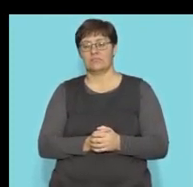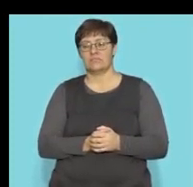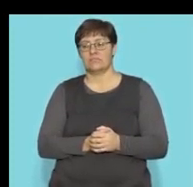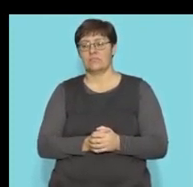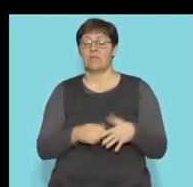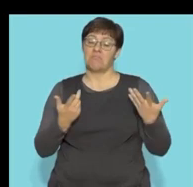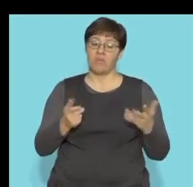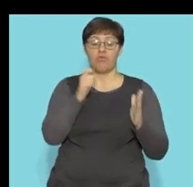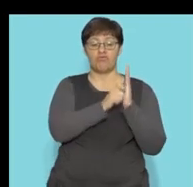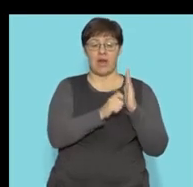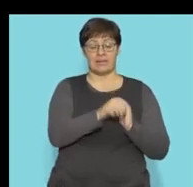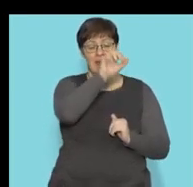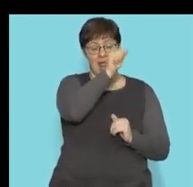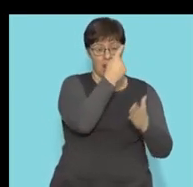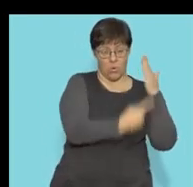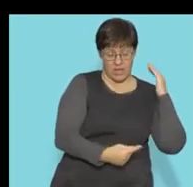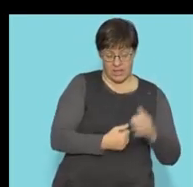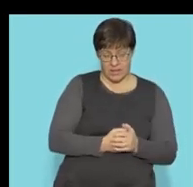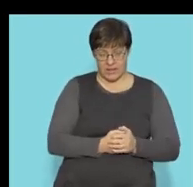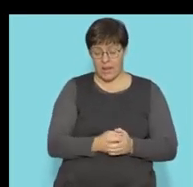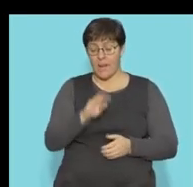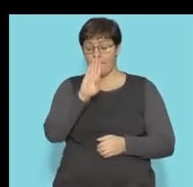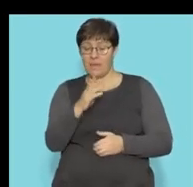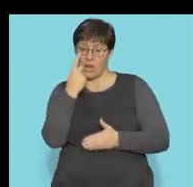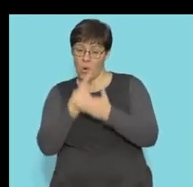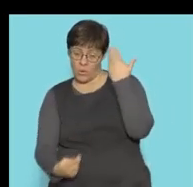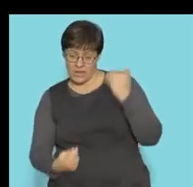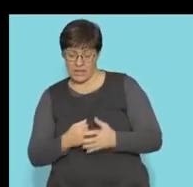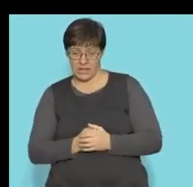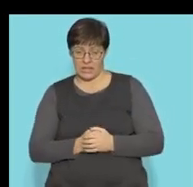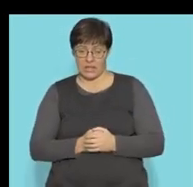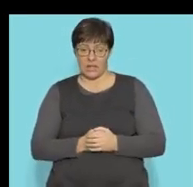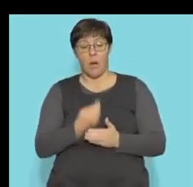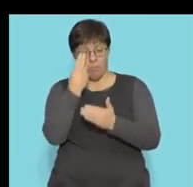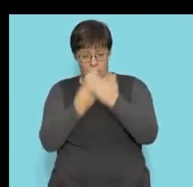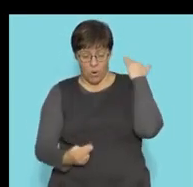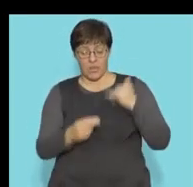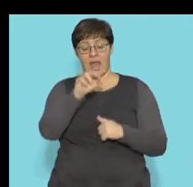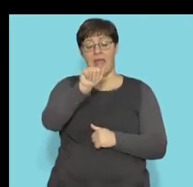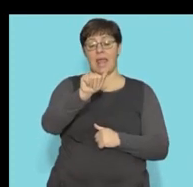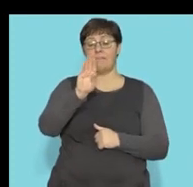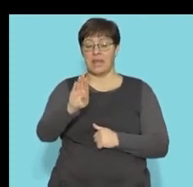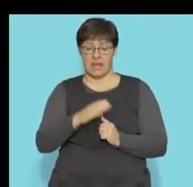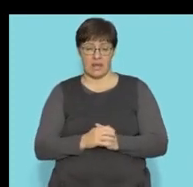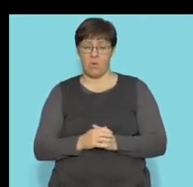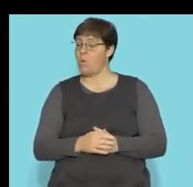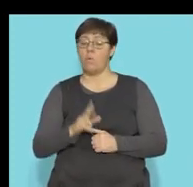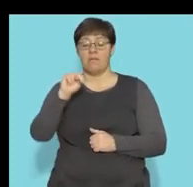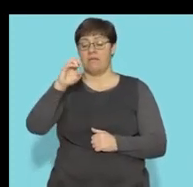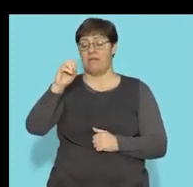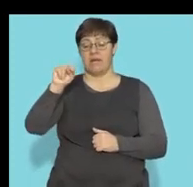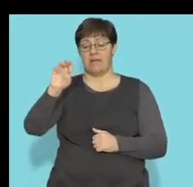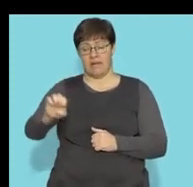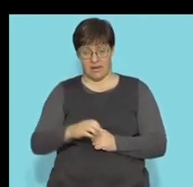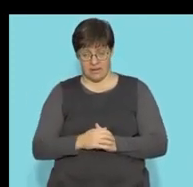only, B only, both A and B, or none.